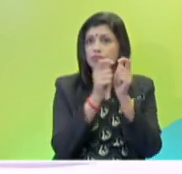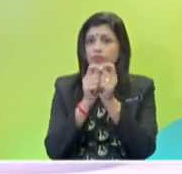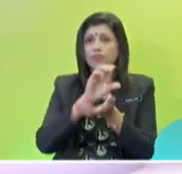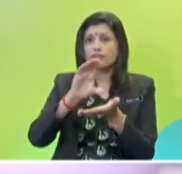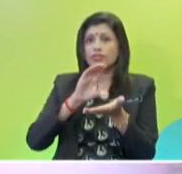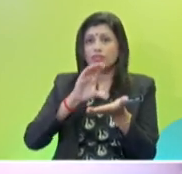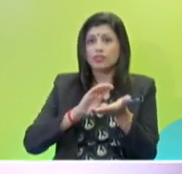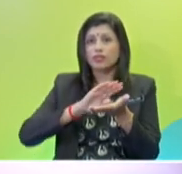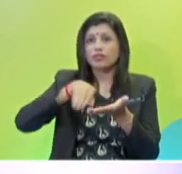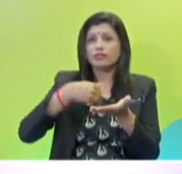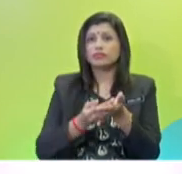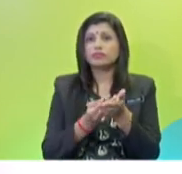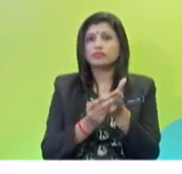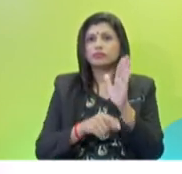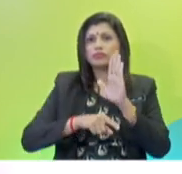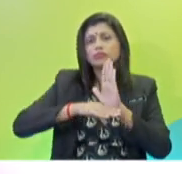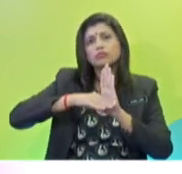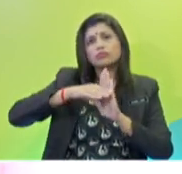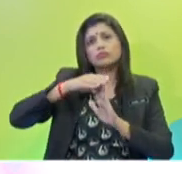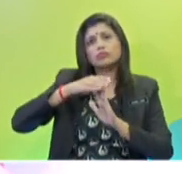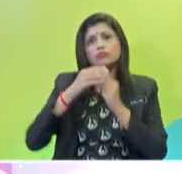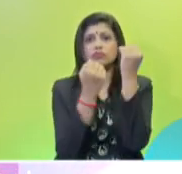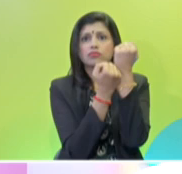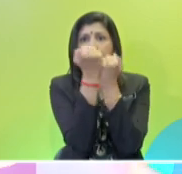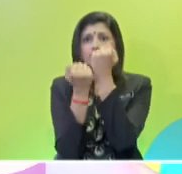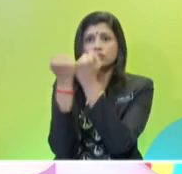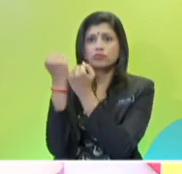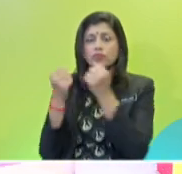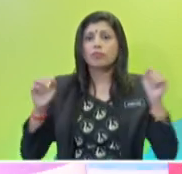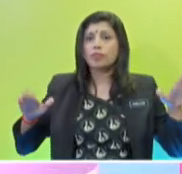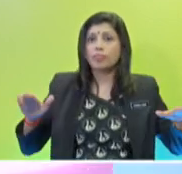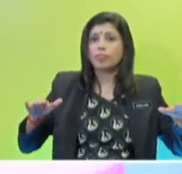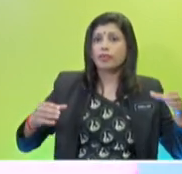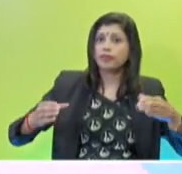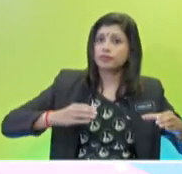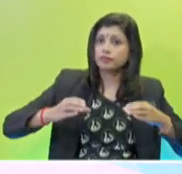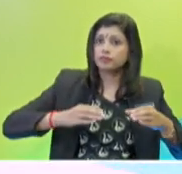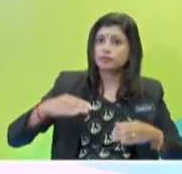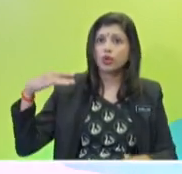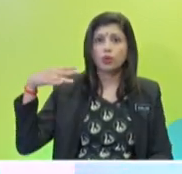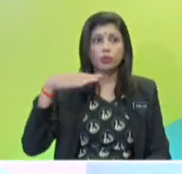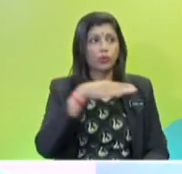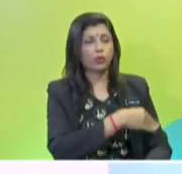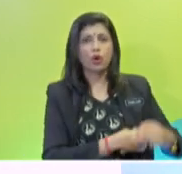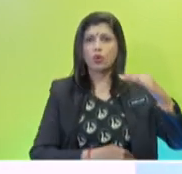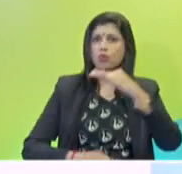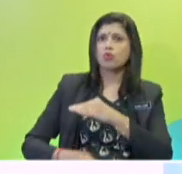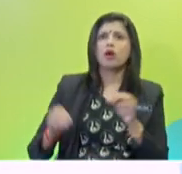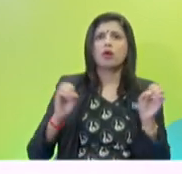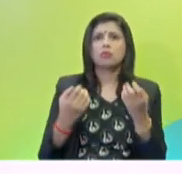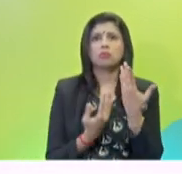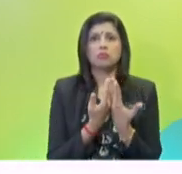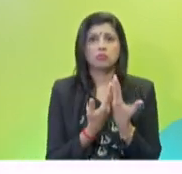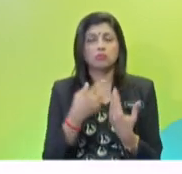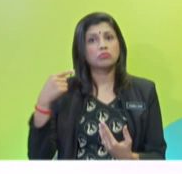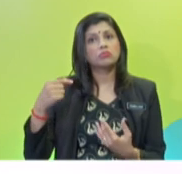tall glass skyscrapers with flying cars whizzing past. There were no trees and green grass. The sky was grey and